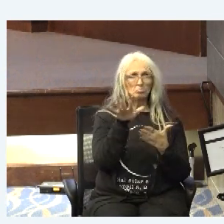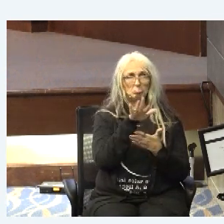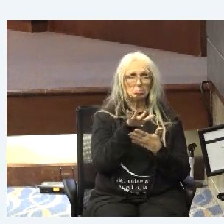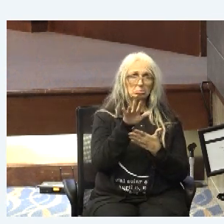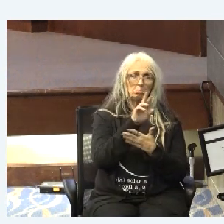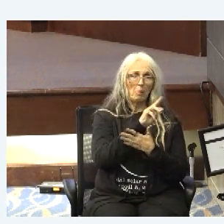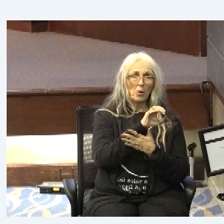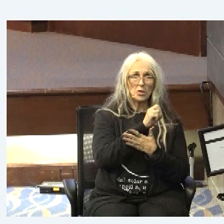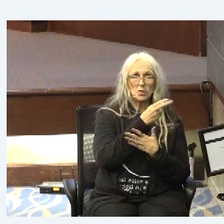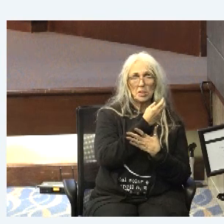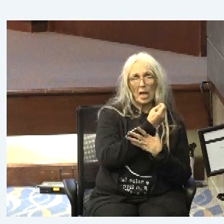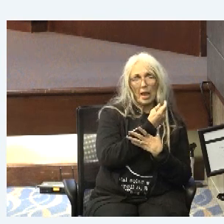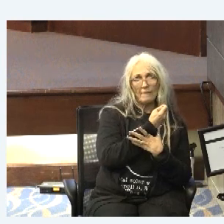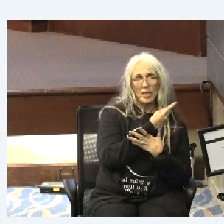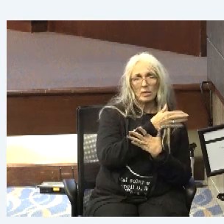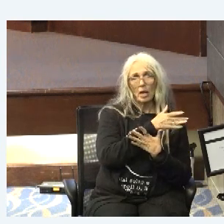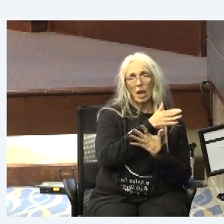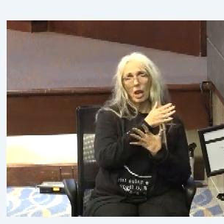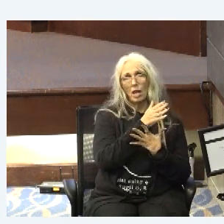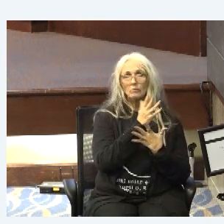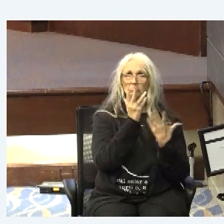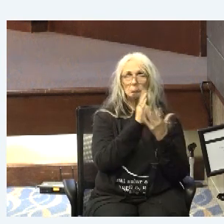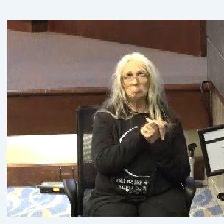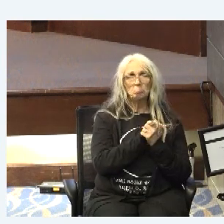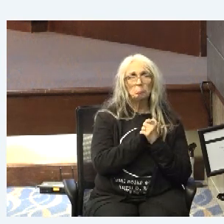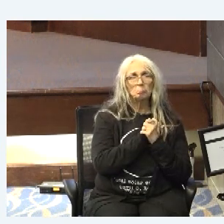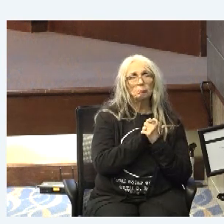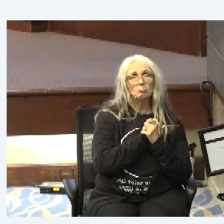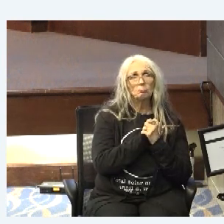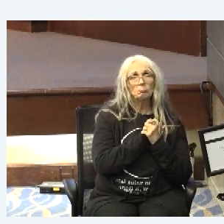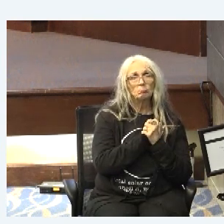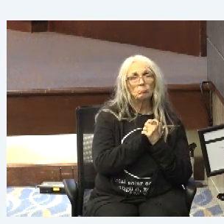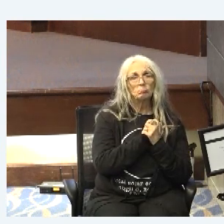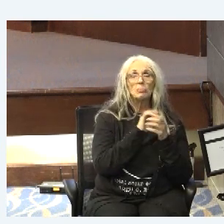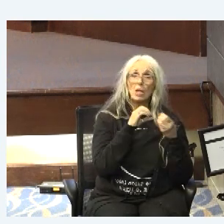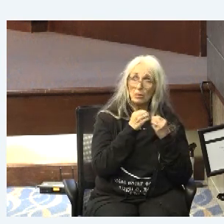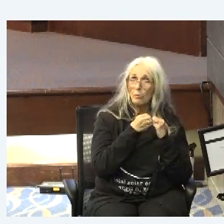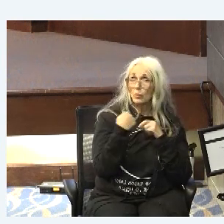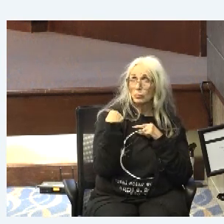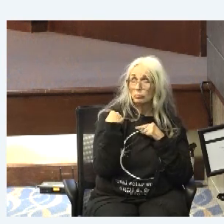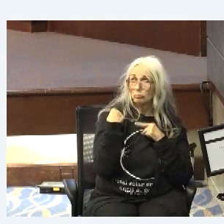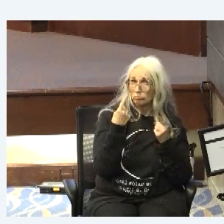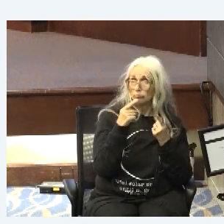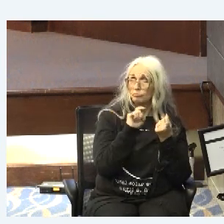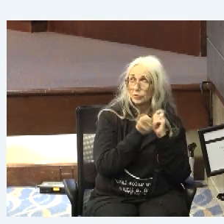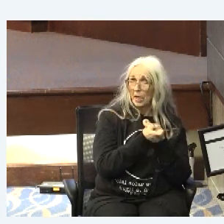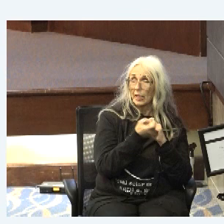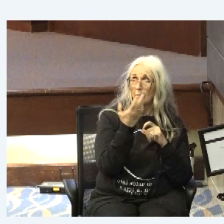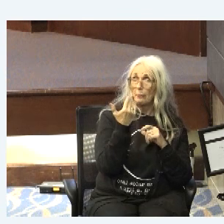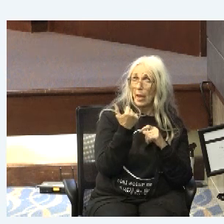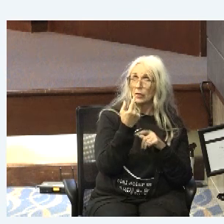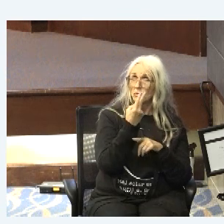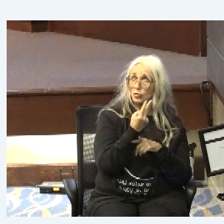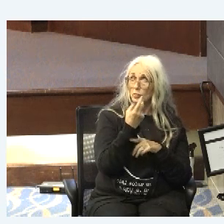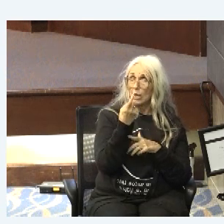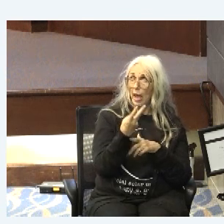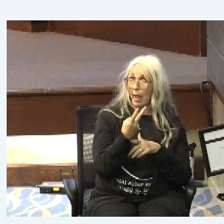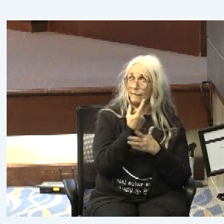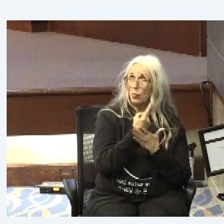around March 11th. But although the numbers have changed in the last